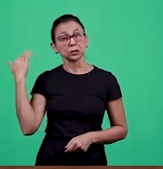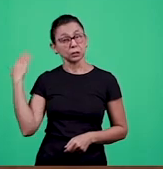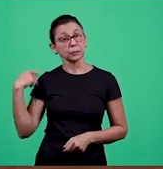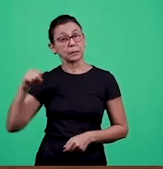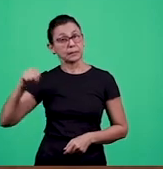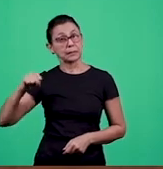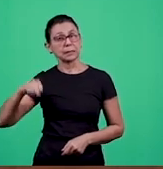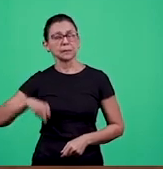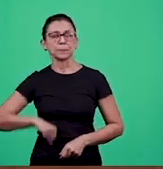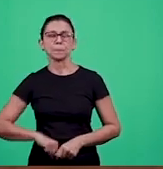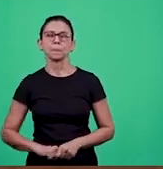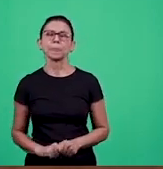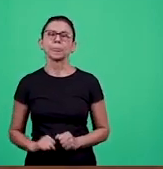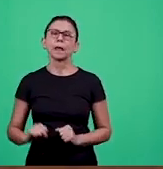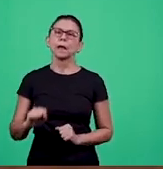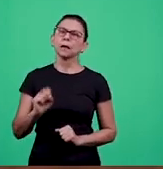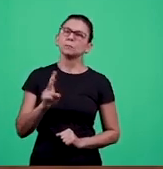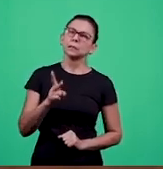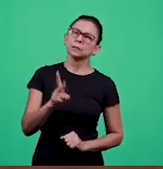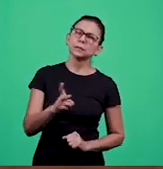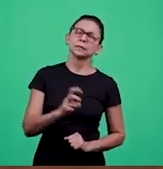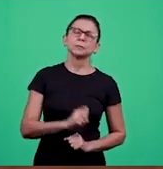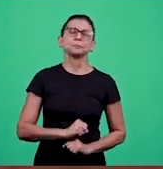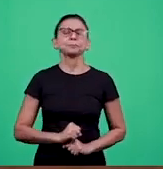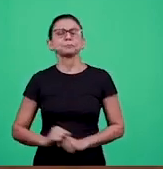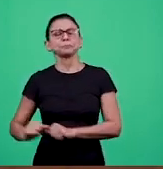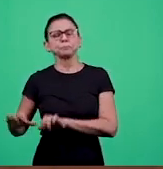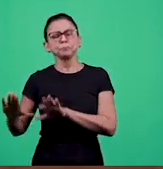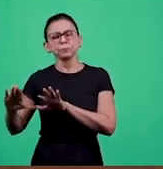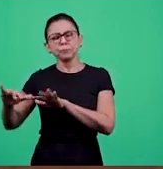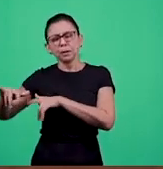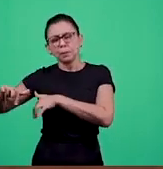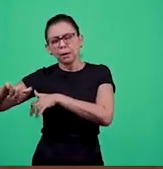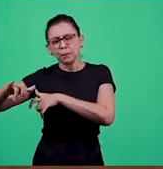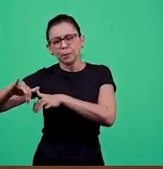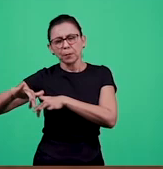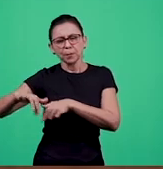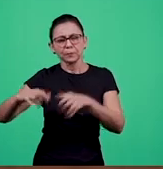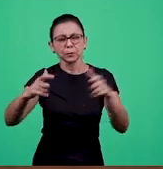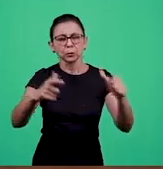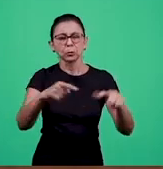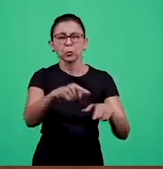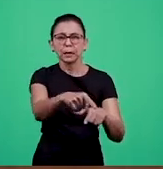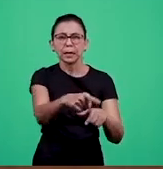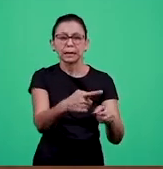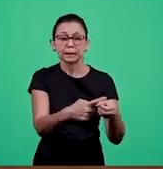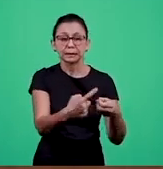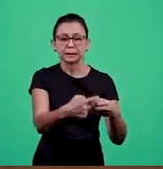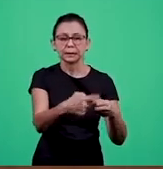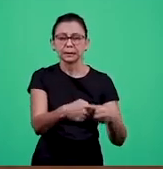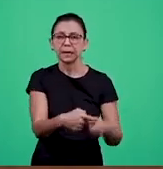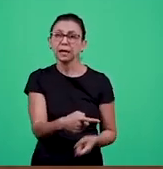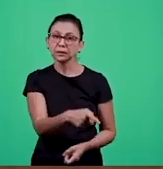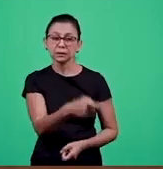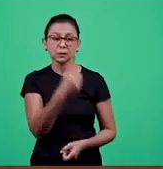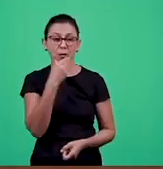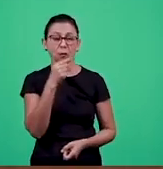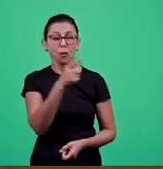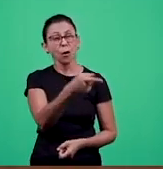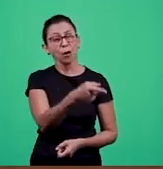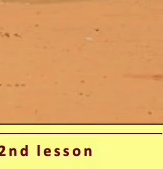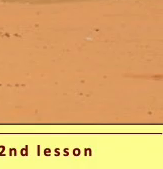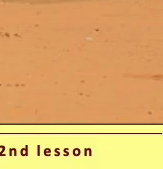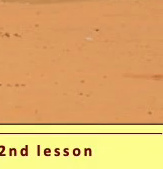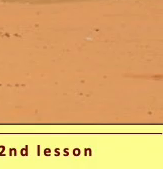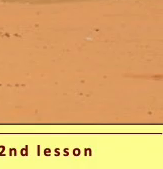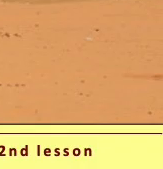every time they arrived at a city, there was a man, someone, just like this person here. He is waiting for these